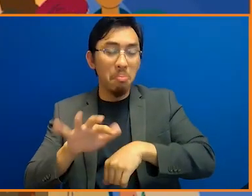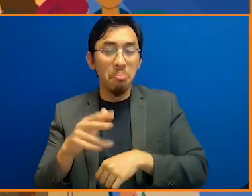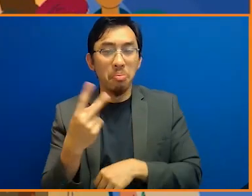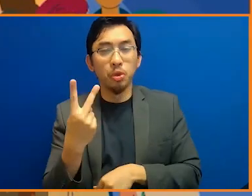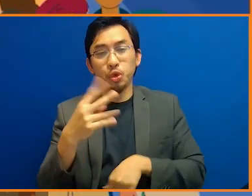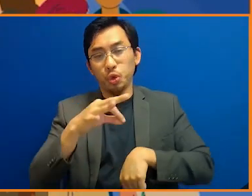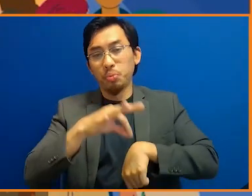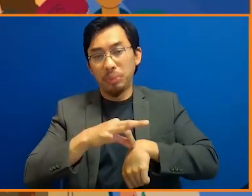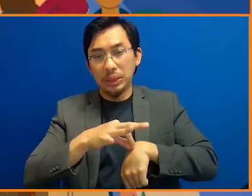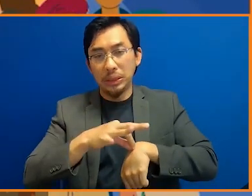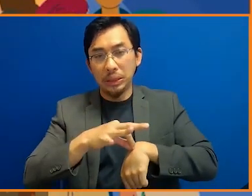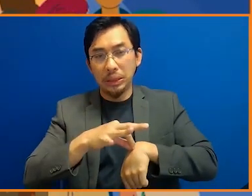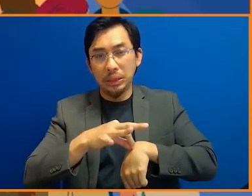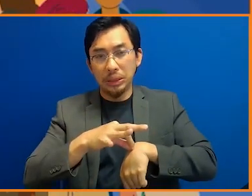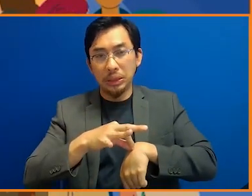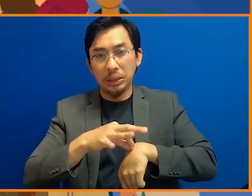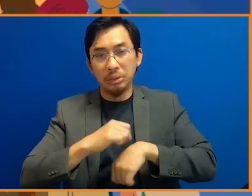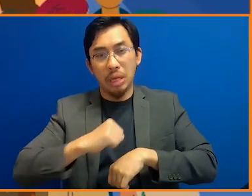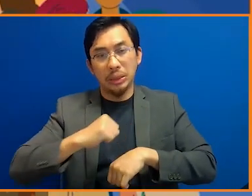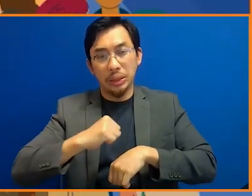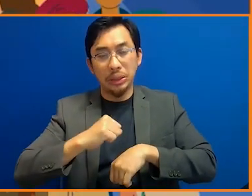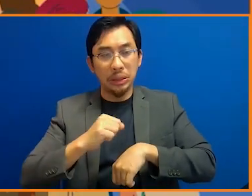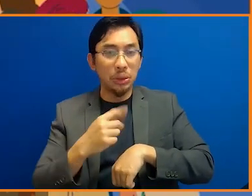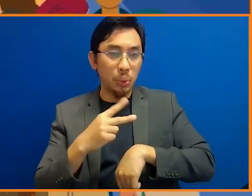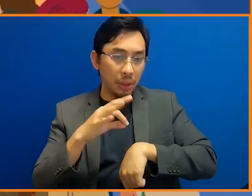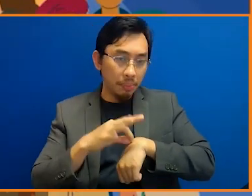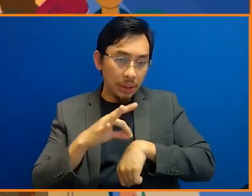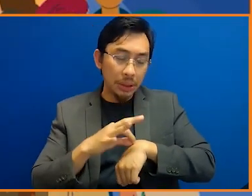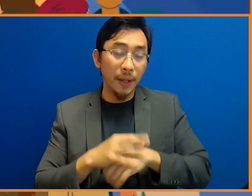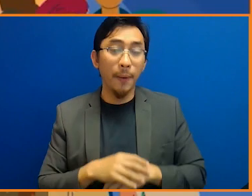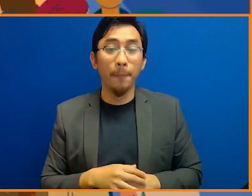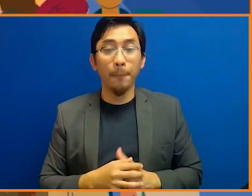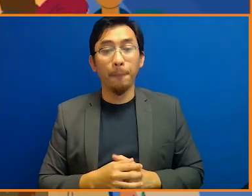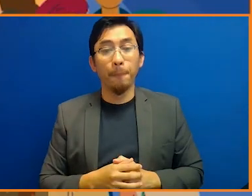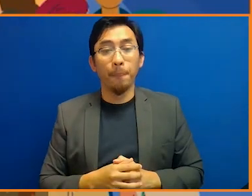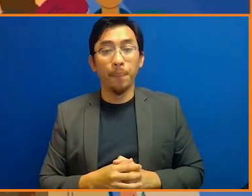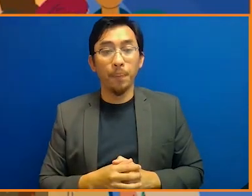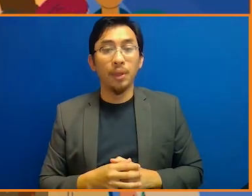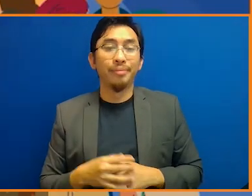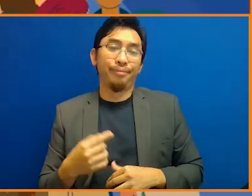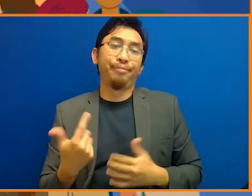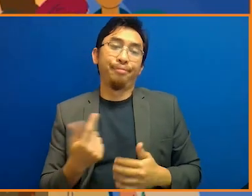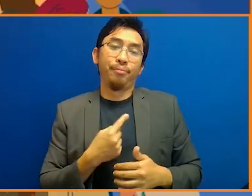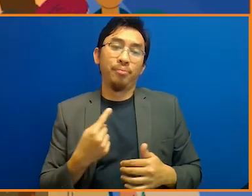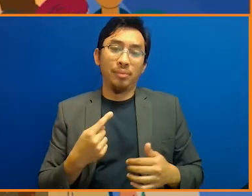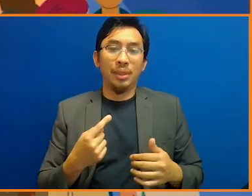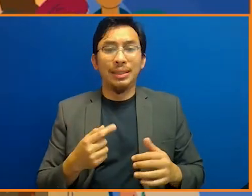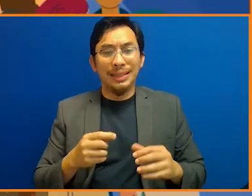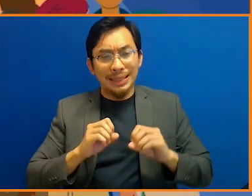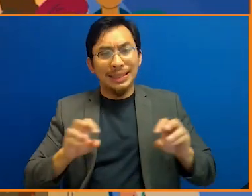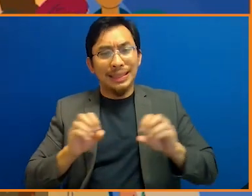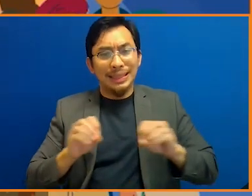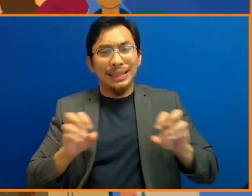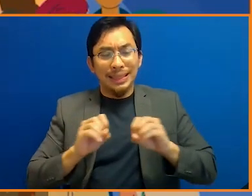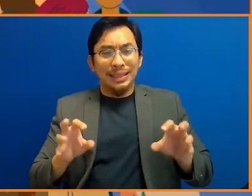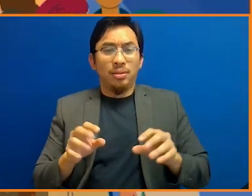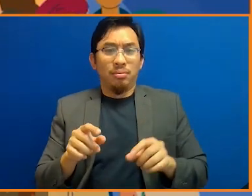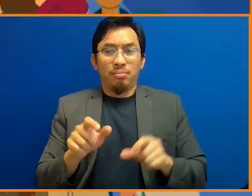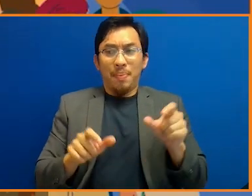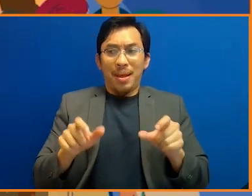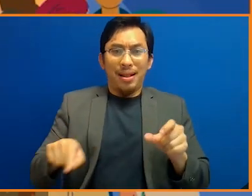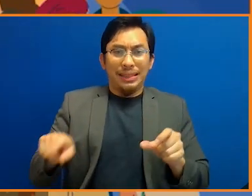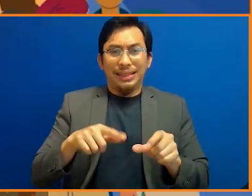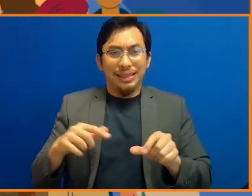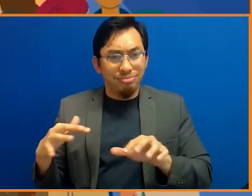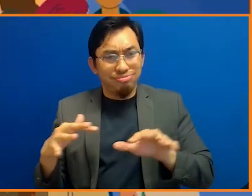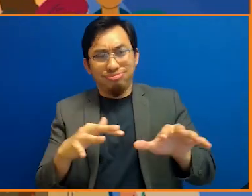time, in average is about 2 minutes. So as soon as possible, we should encourage people